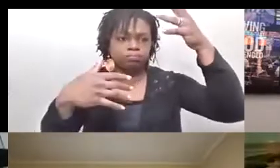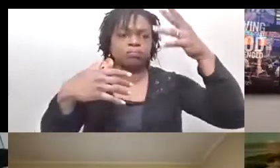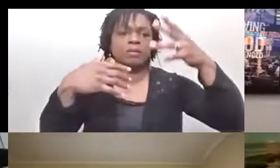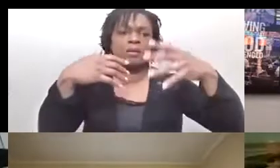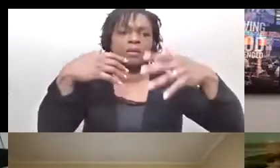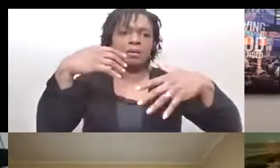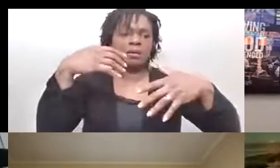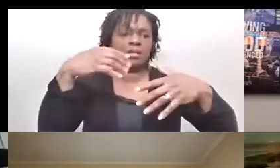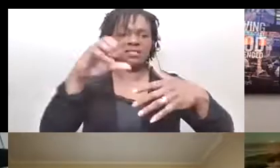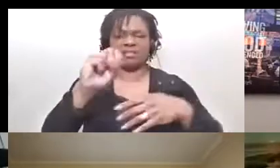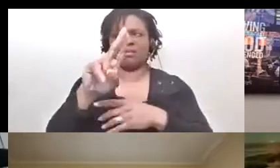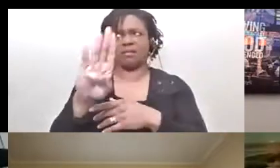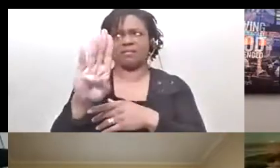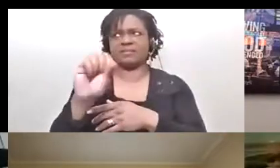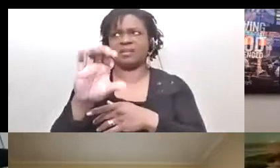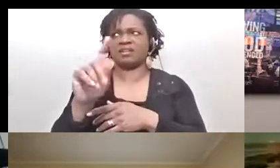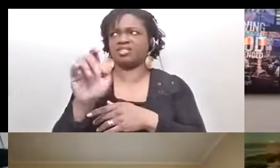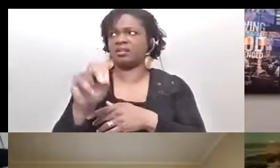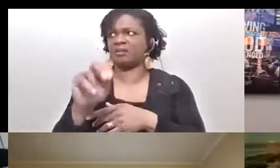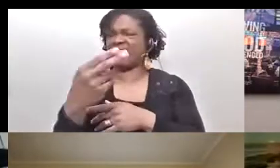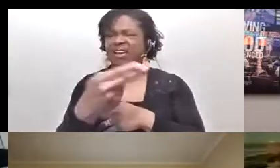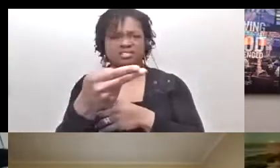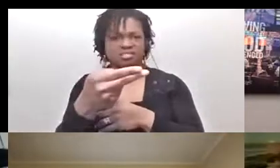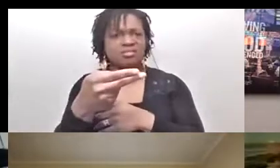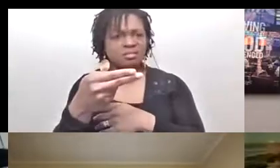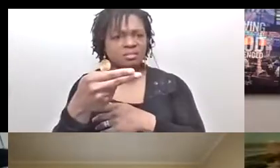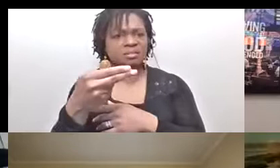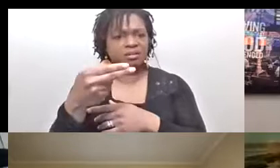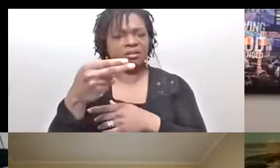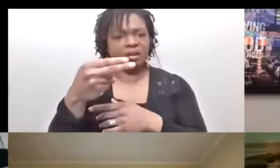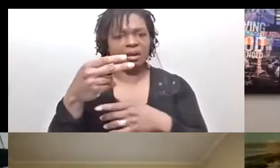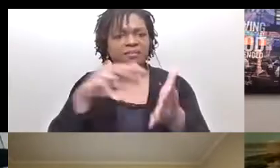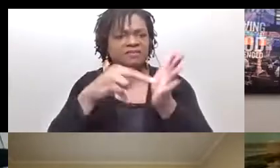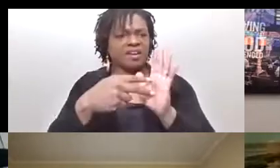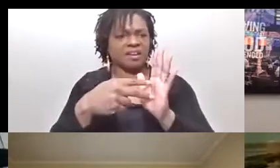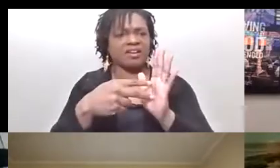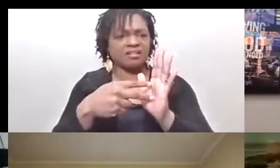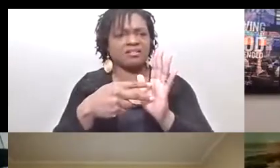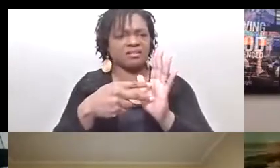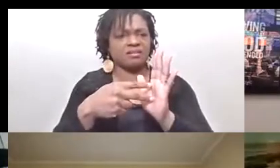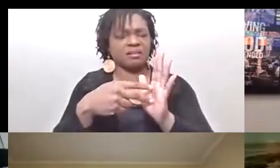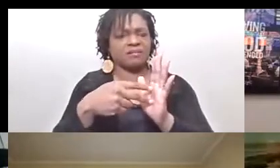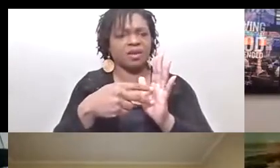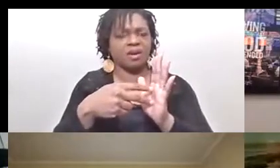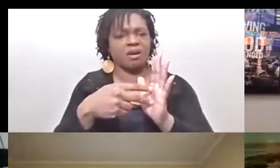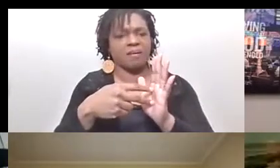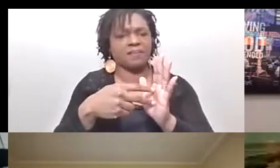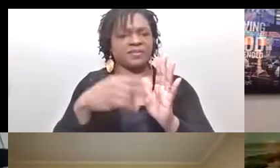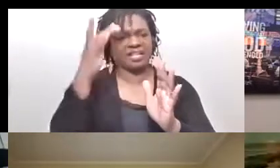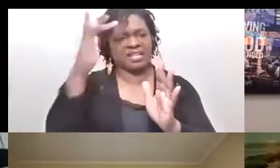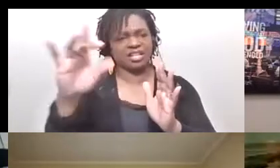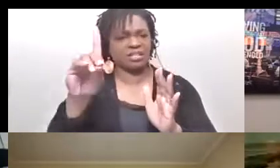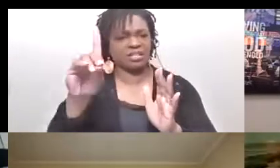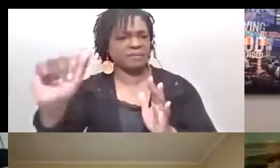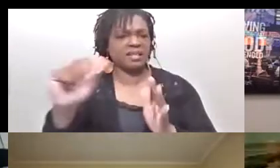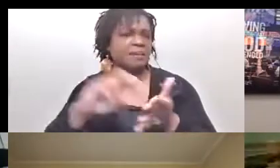actually subsection H actually defines what the criminal code defines as a intellectual